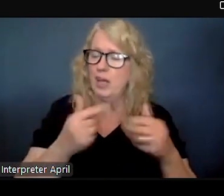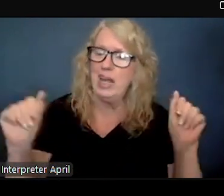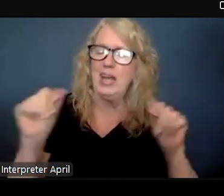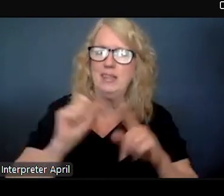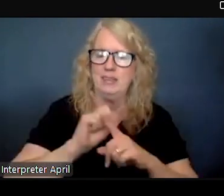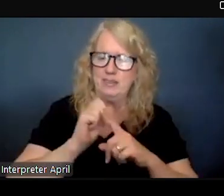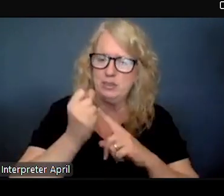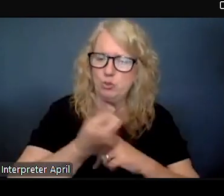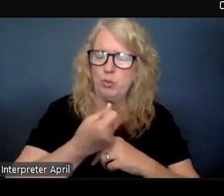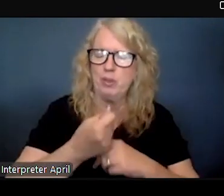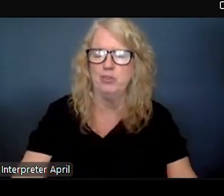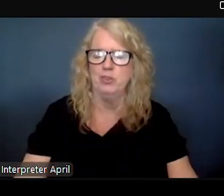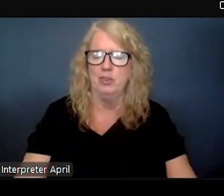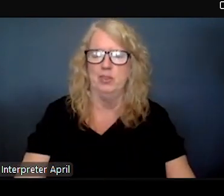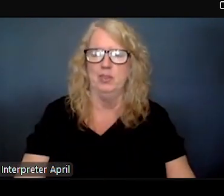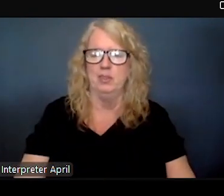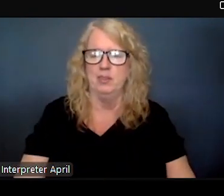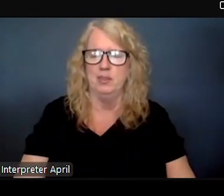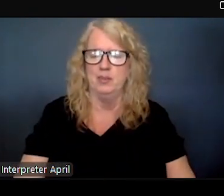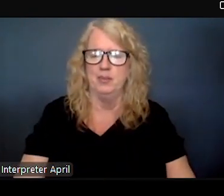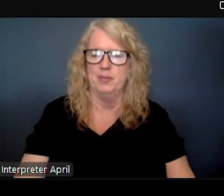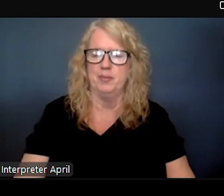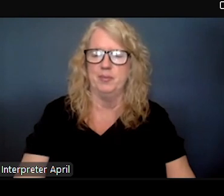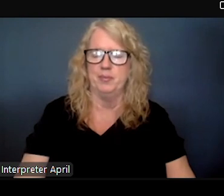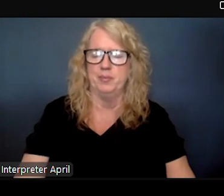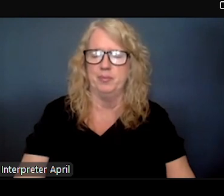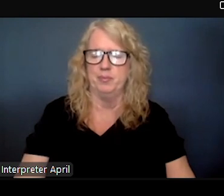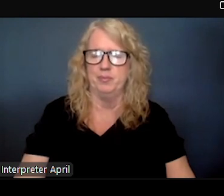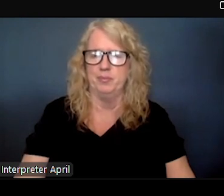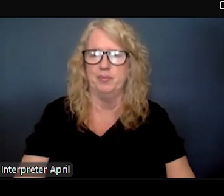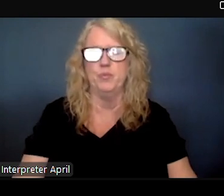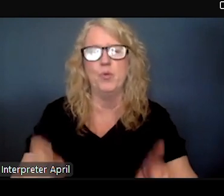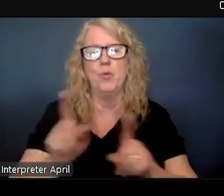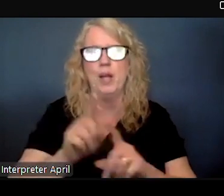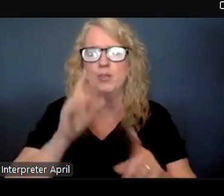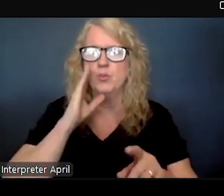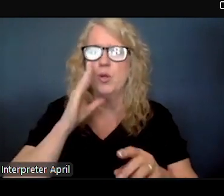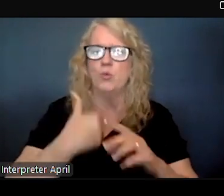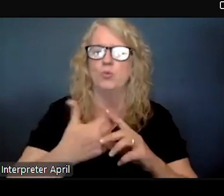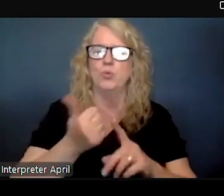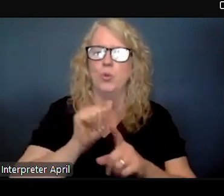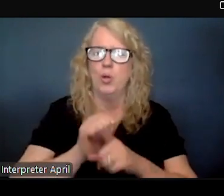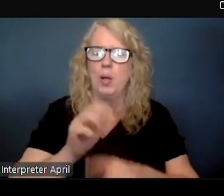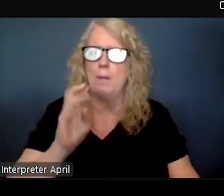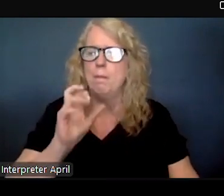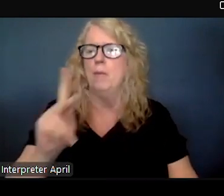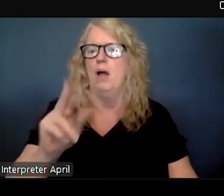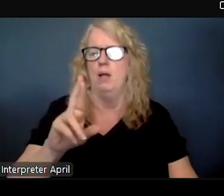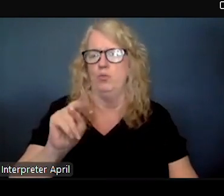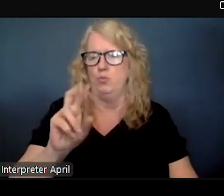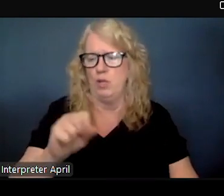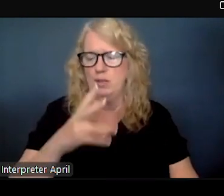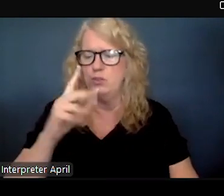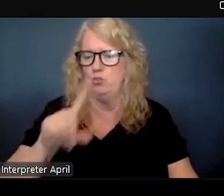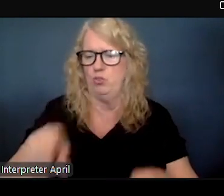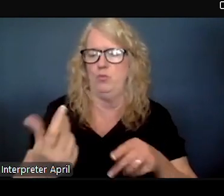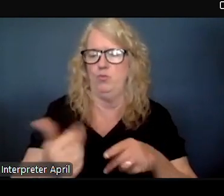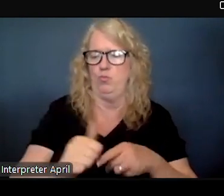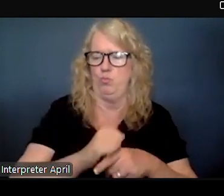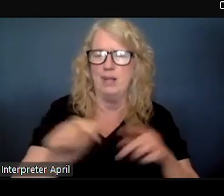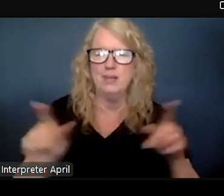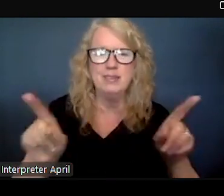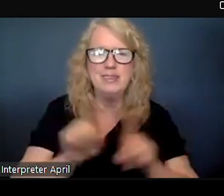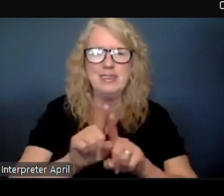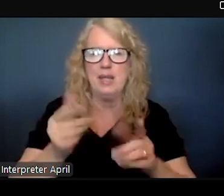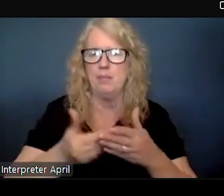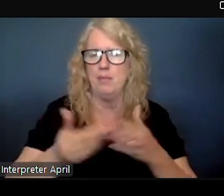they're walking into. We also do a lot of mock runs, just to practice. We do the same thing